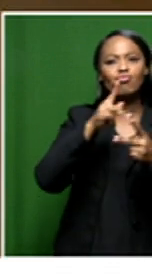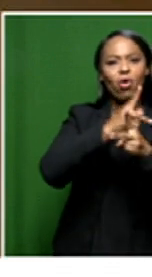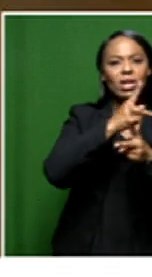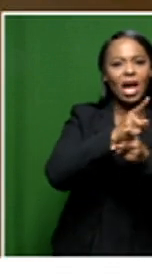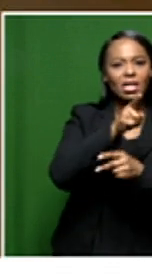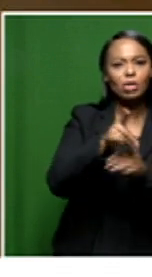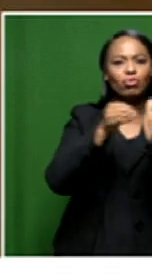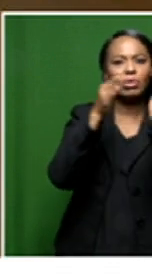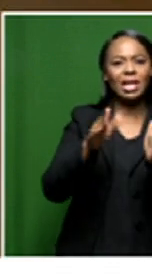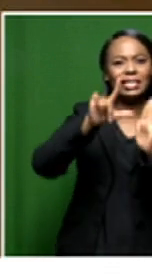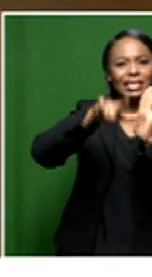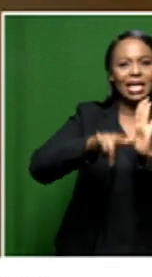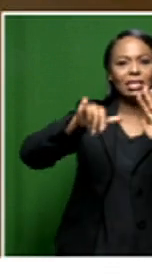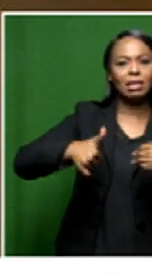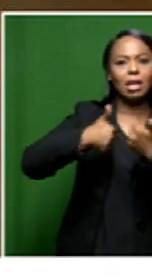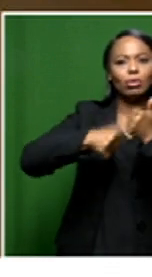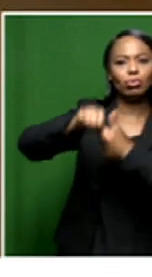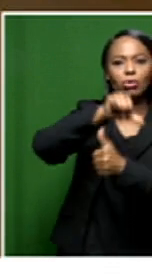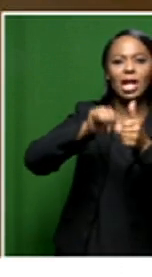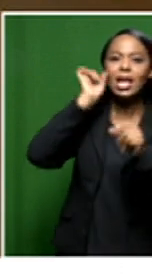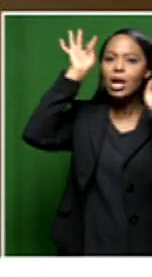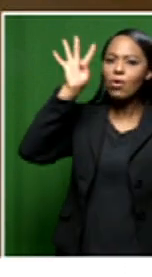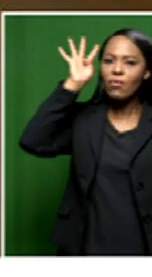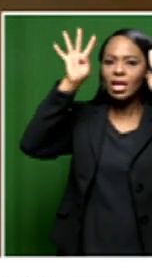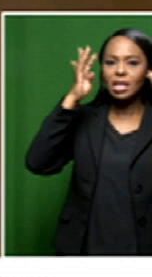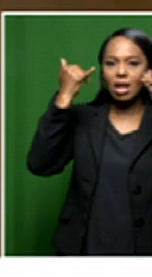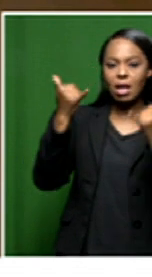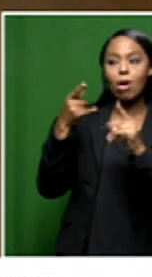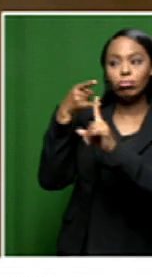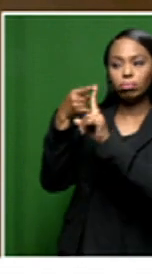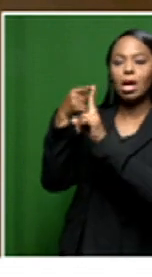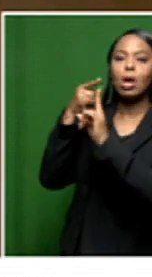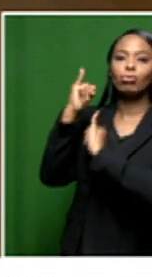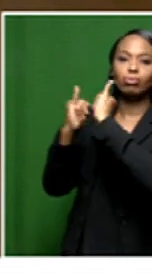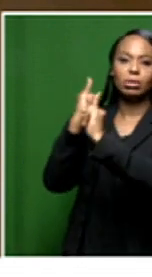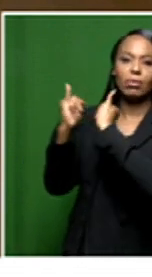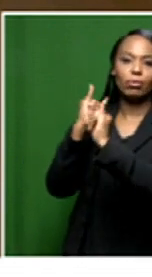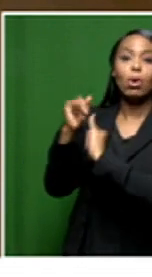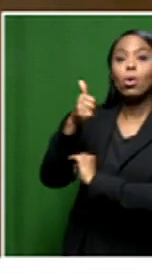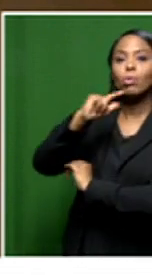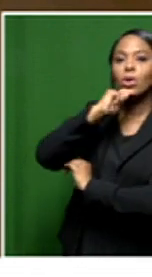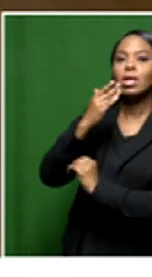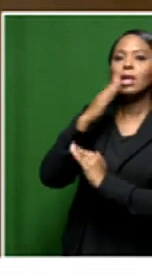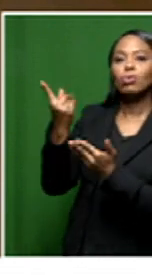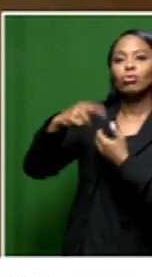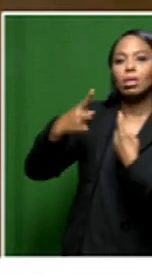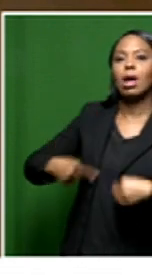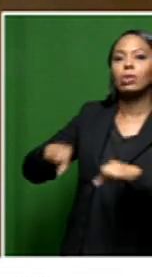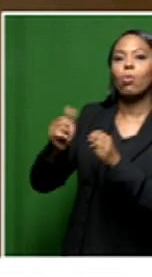Challenge. The social innovator at heart joins us now on Zoom to tell us more. Kai, a very good morning to you. Thank you so much for joining us. Welcome to Morning